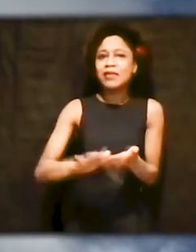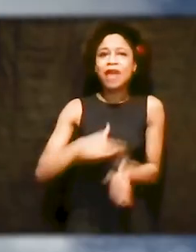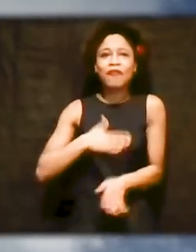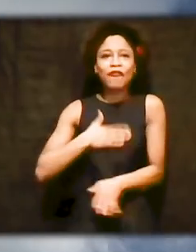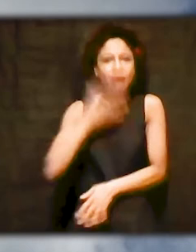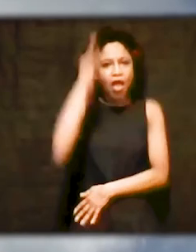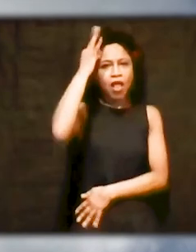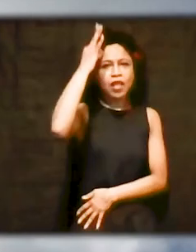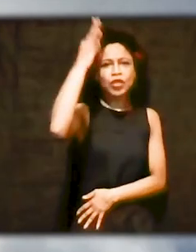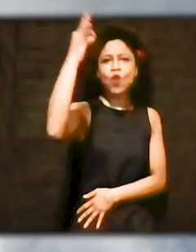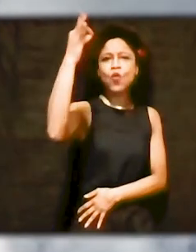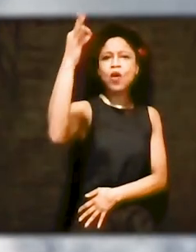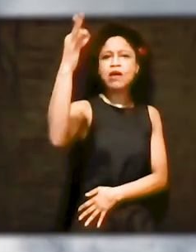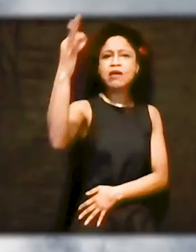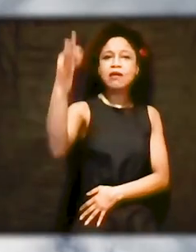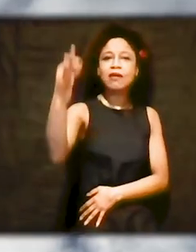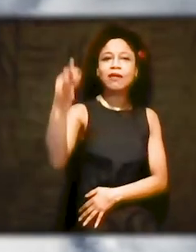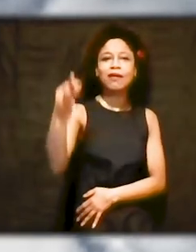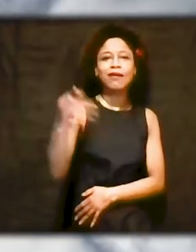I never felt